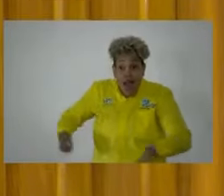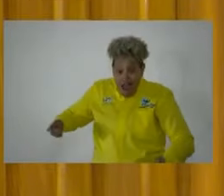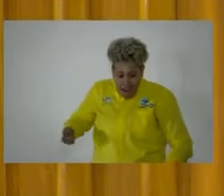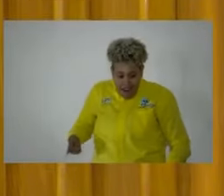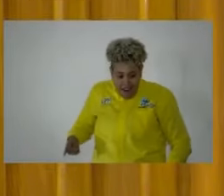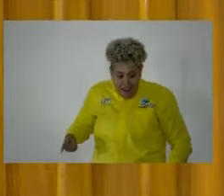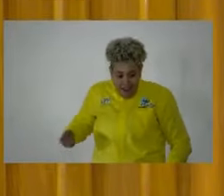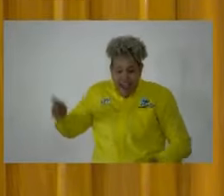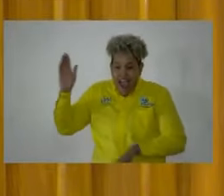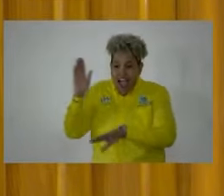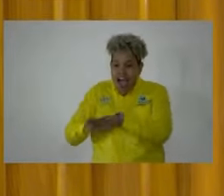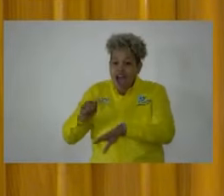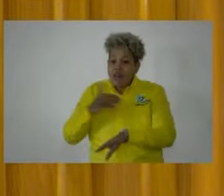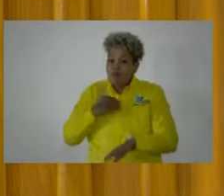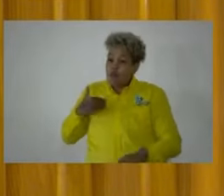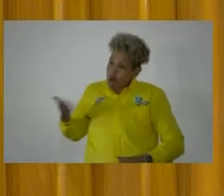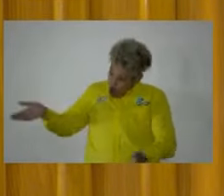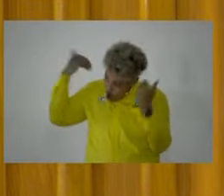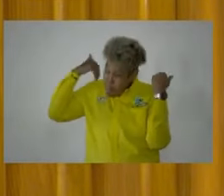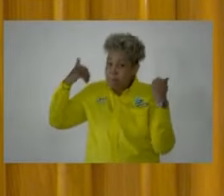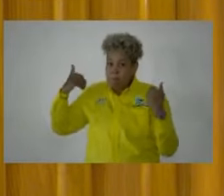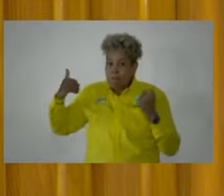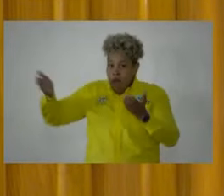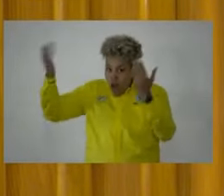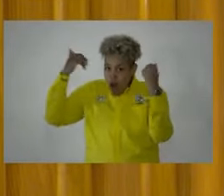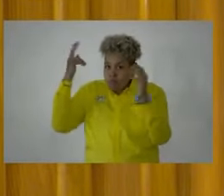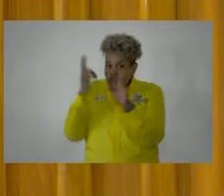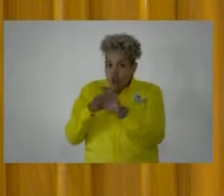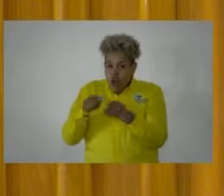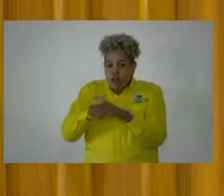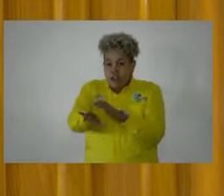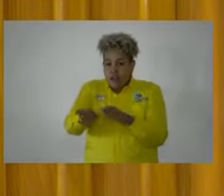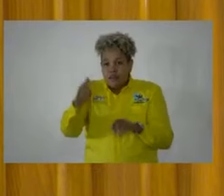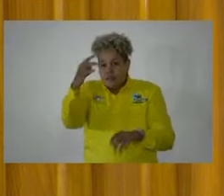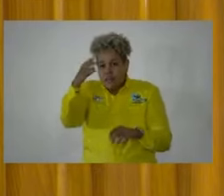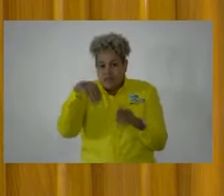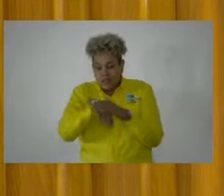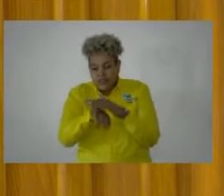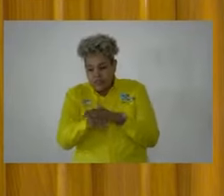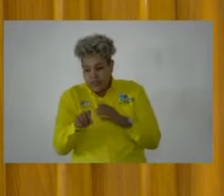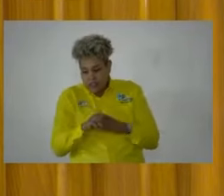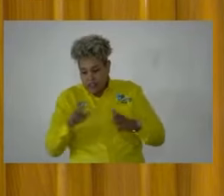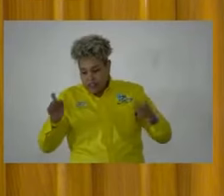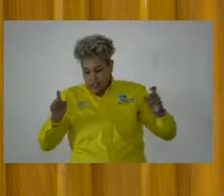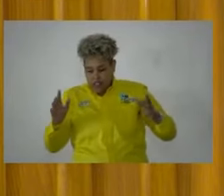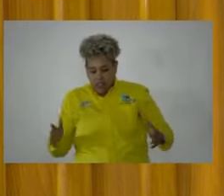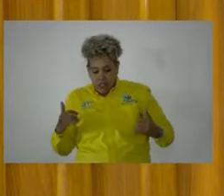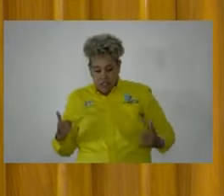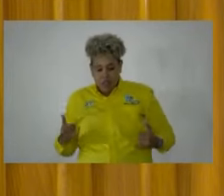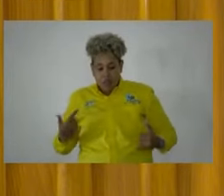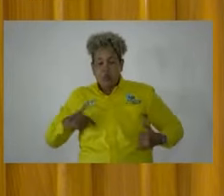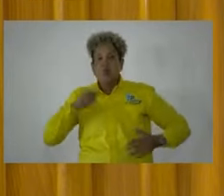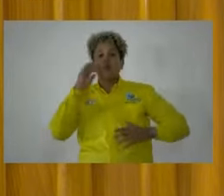summoning members to come on the inside of the chamber, and